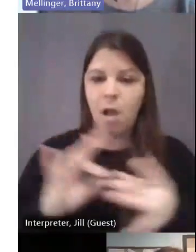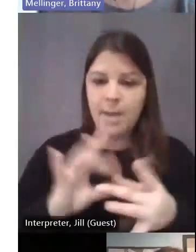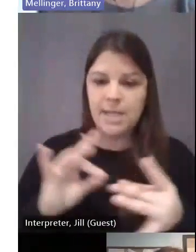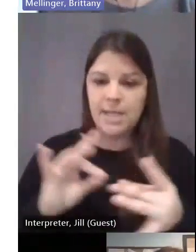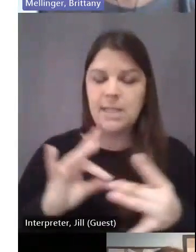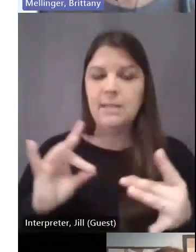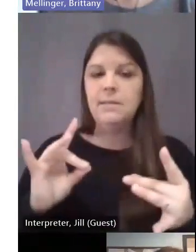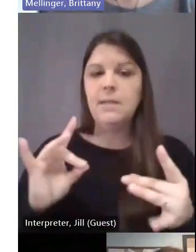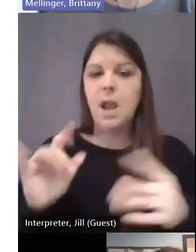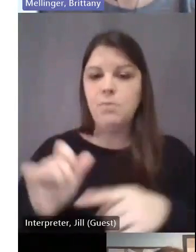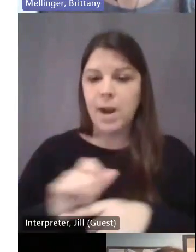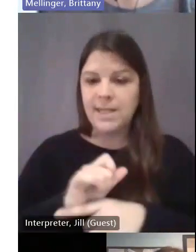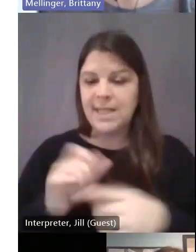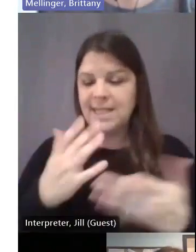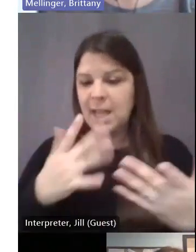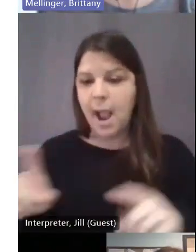practices